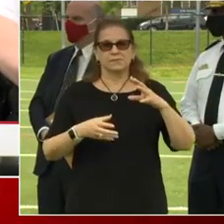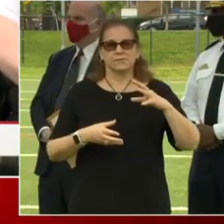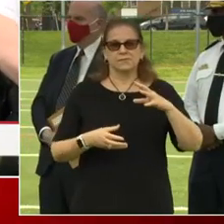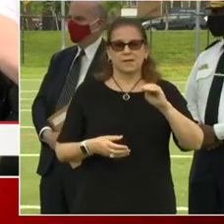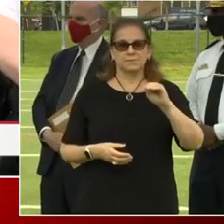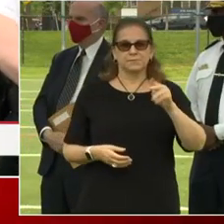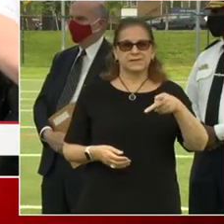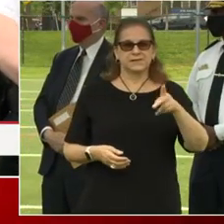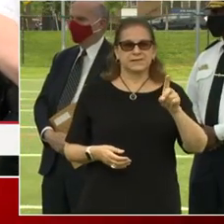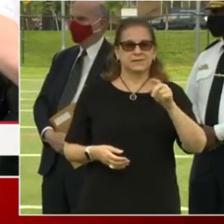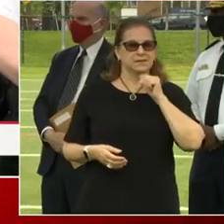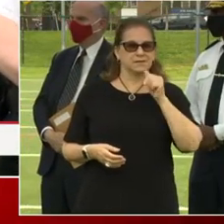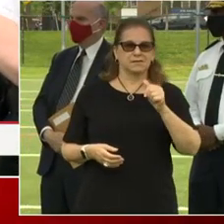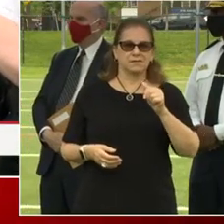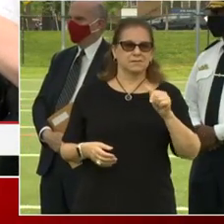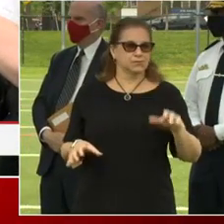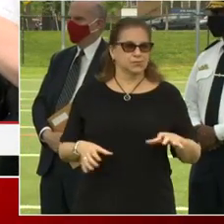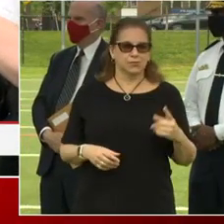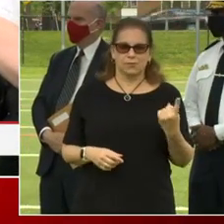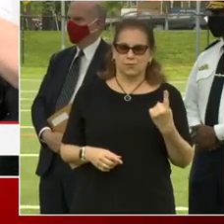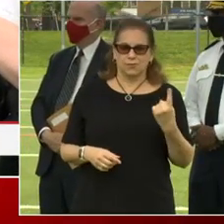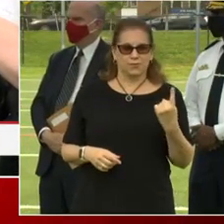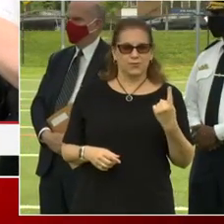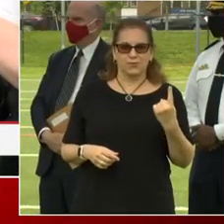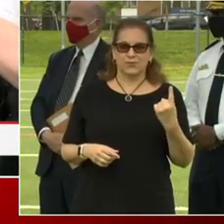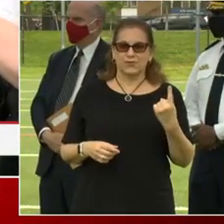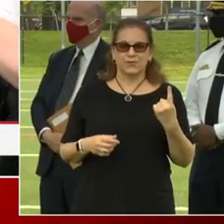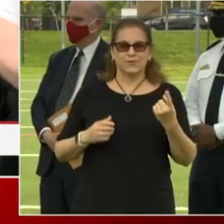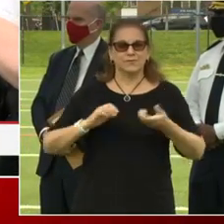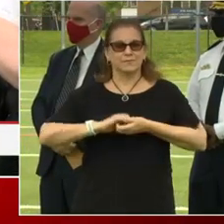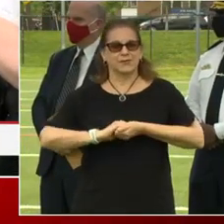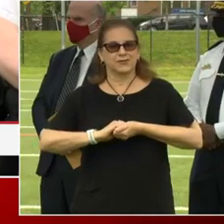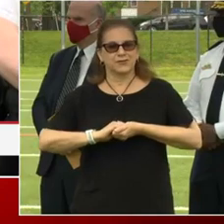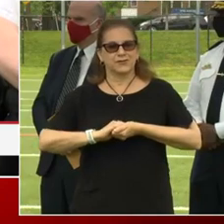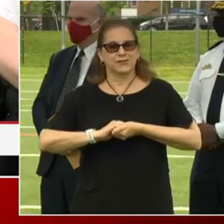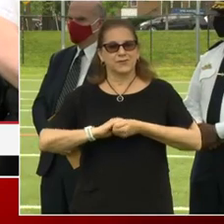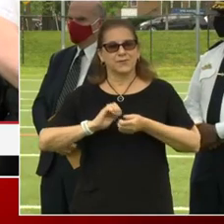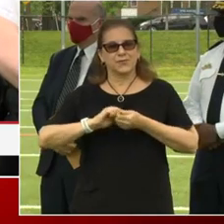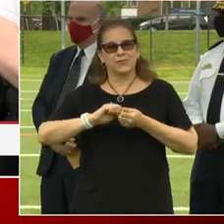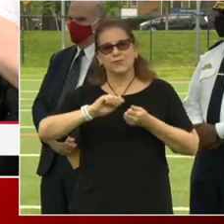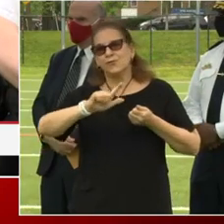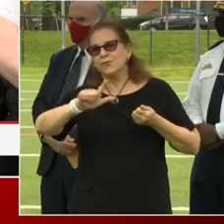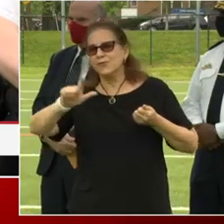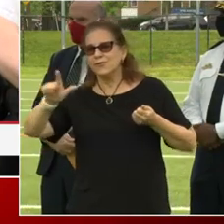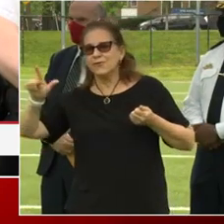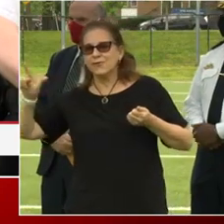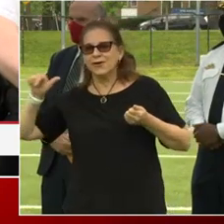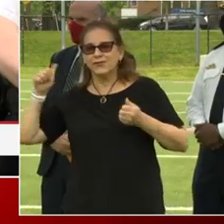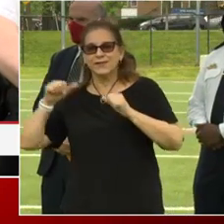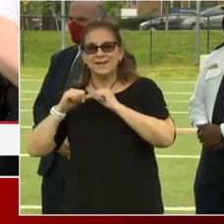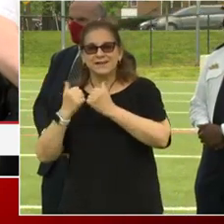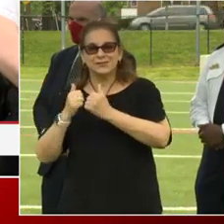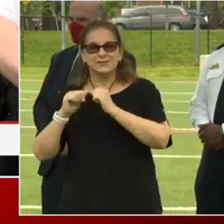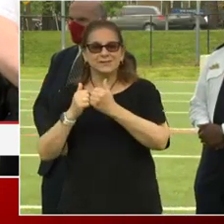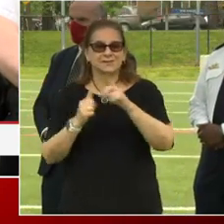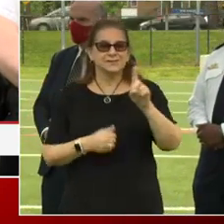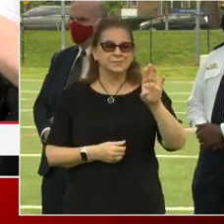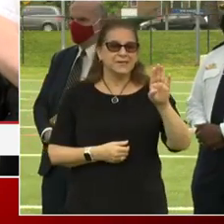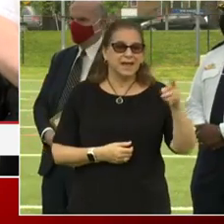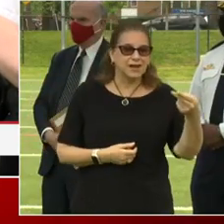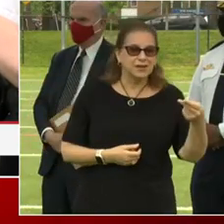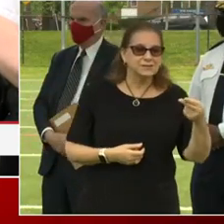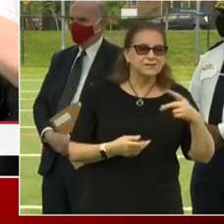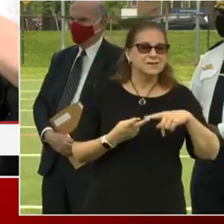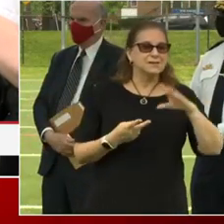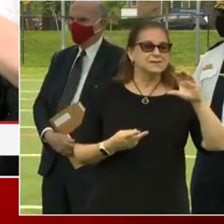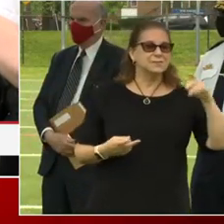MPD doesn't do this alone. We work with all of our agencies, including DBH, DCPS,